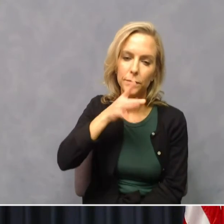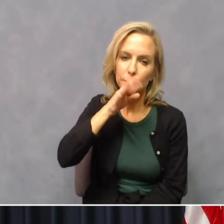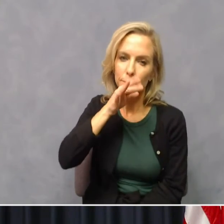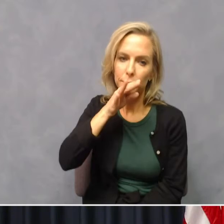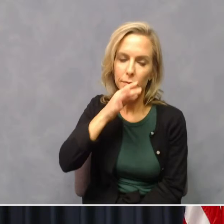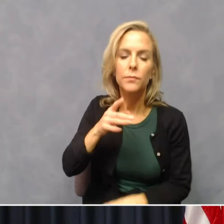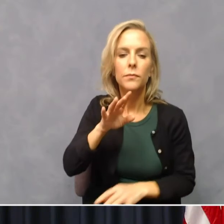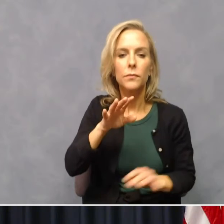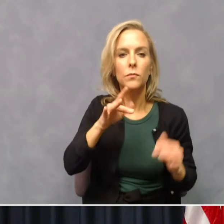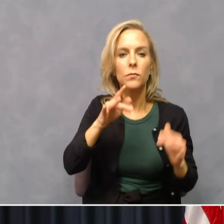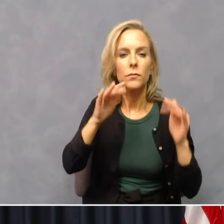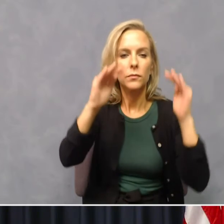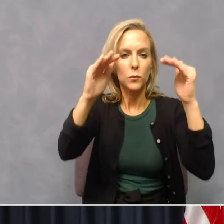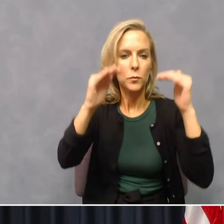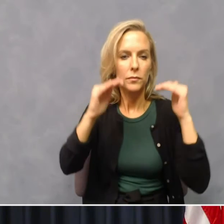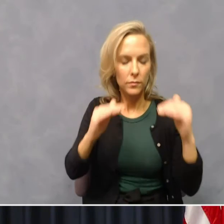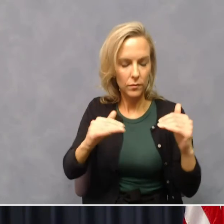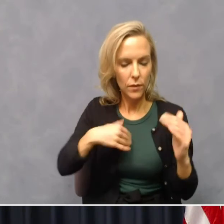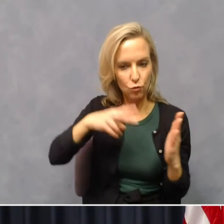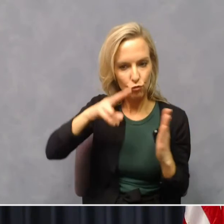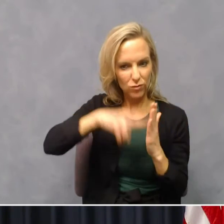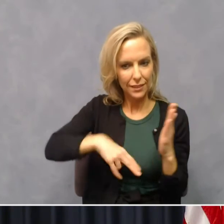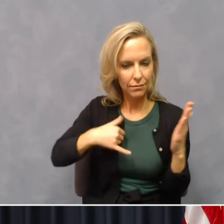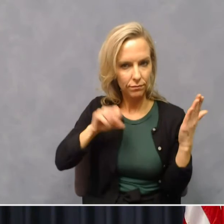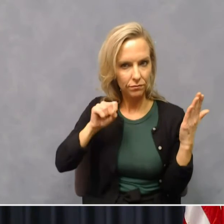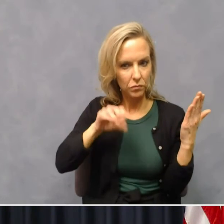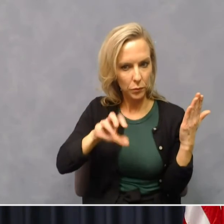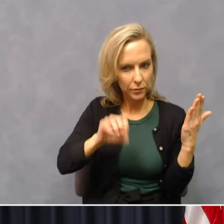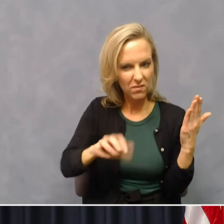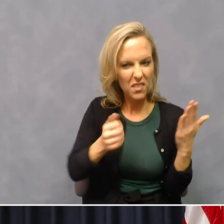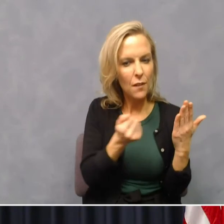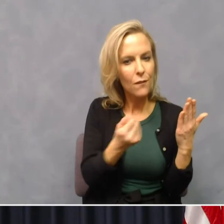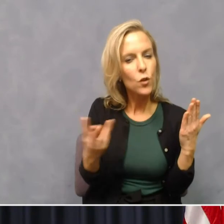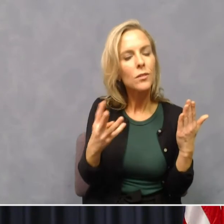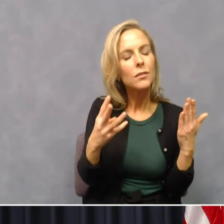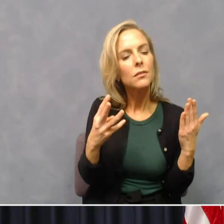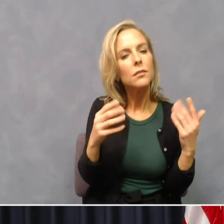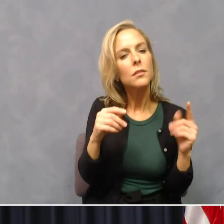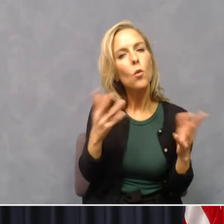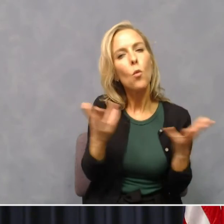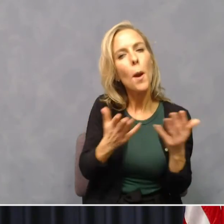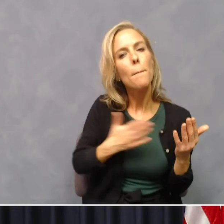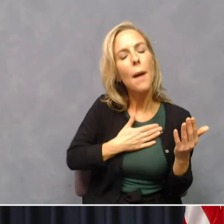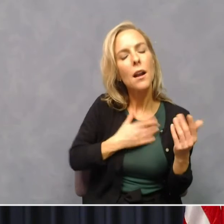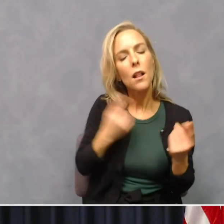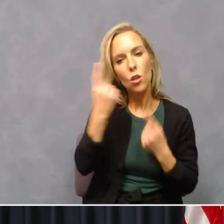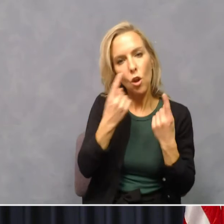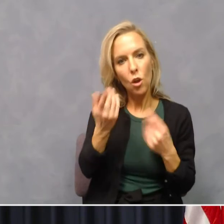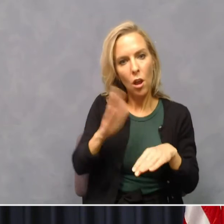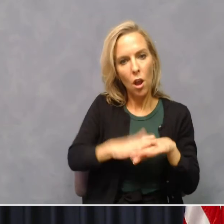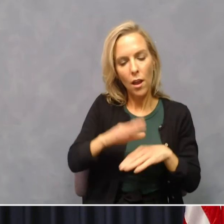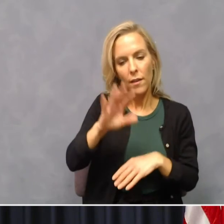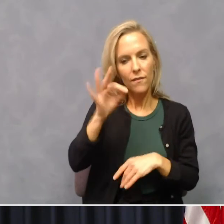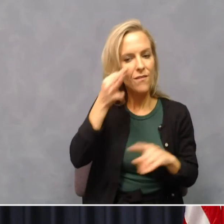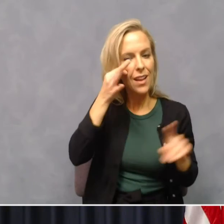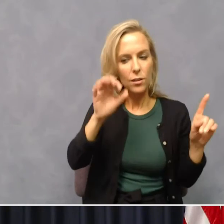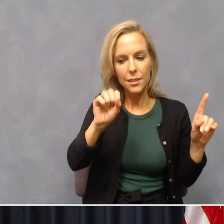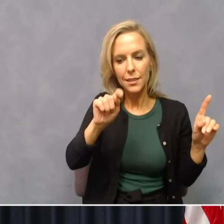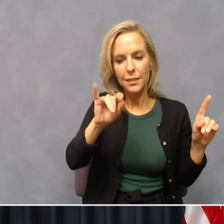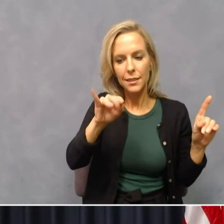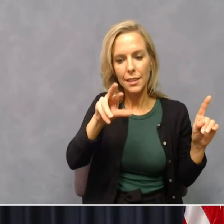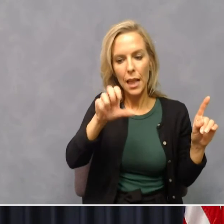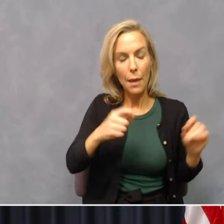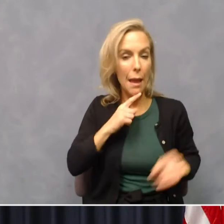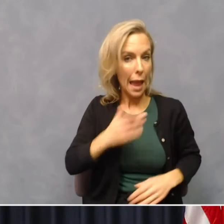Okay, then I'll read a couple of stations. What are my thoughts on the federal stimulus? I'm glad that the president signed